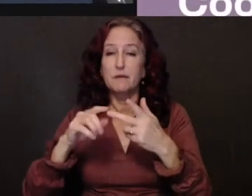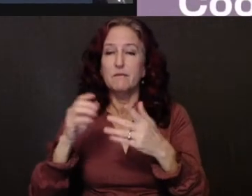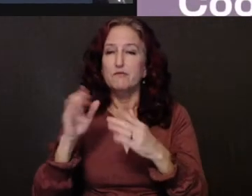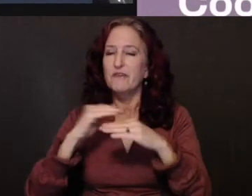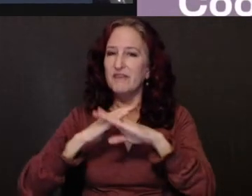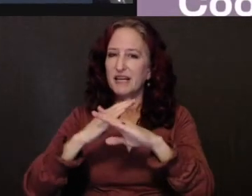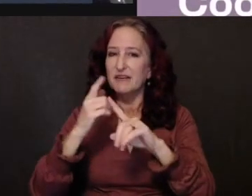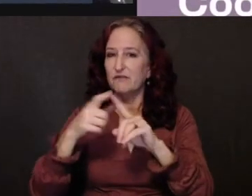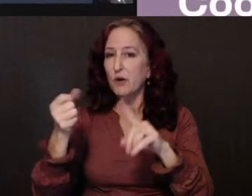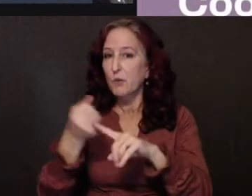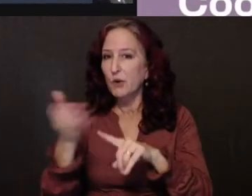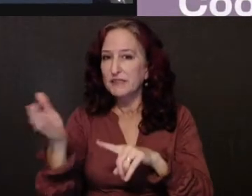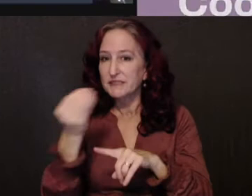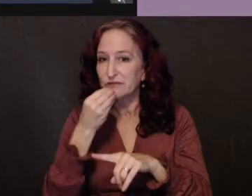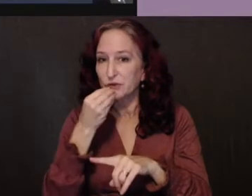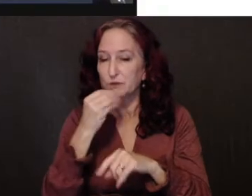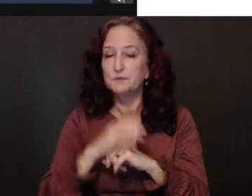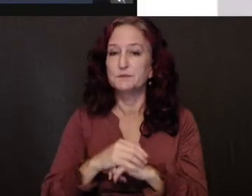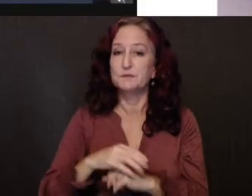preventing wasted food.